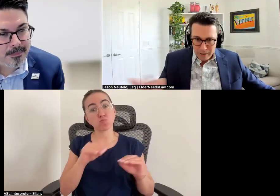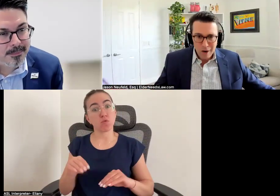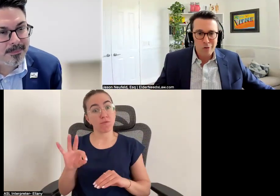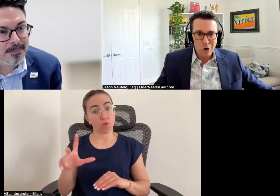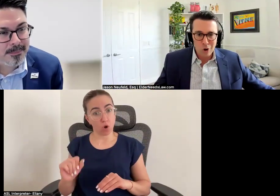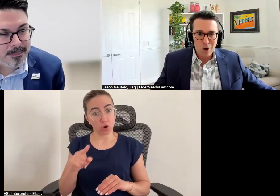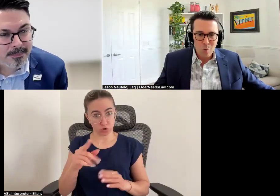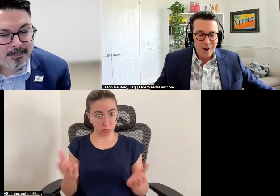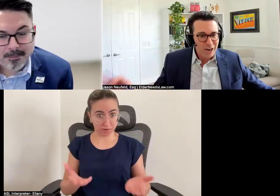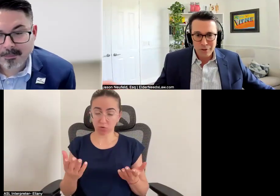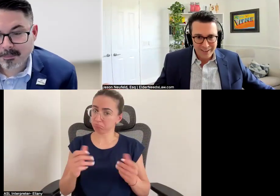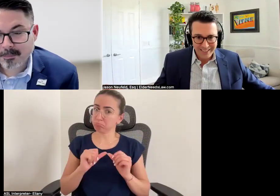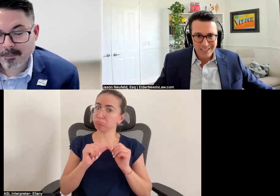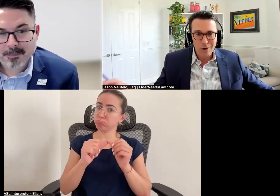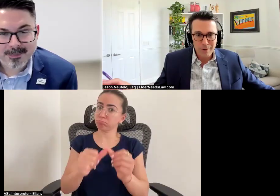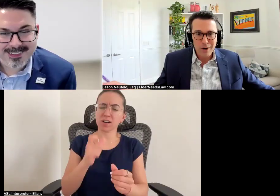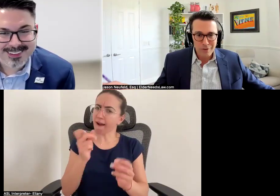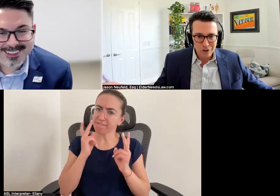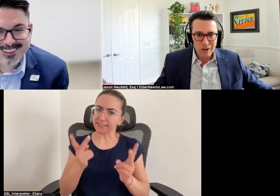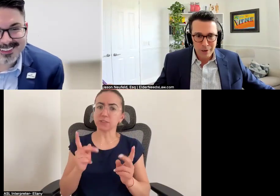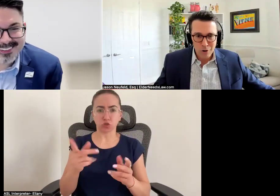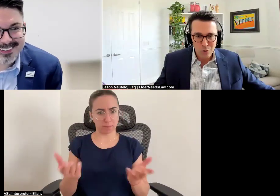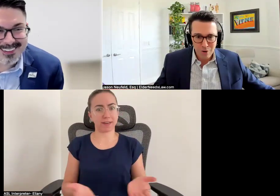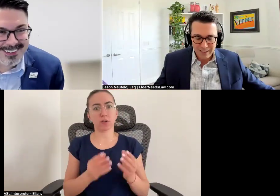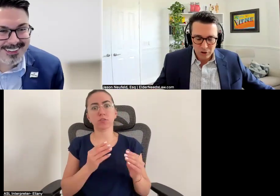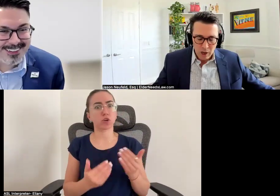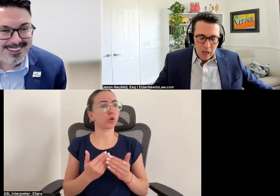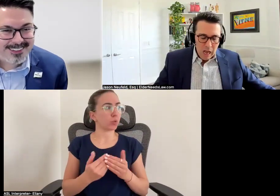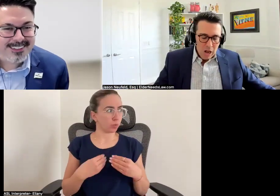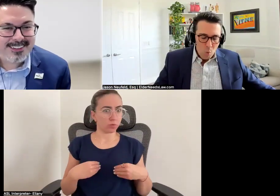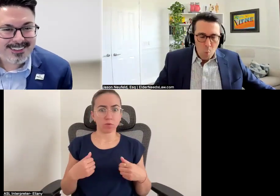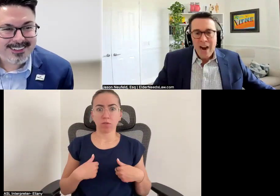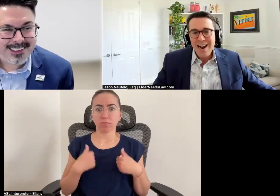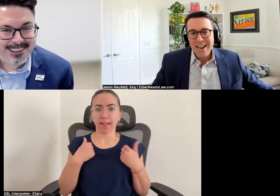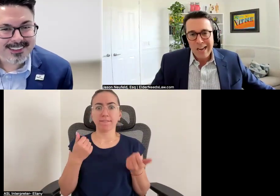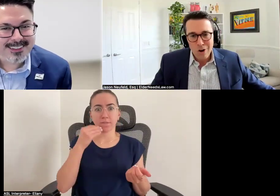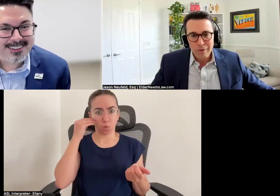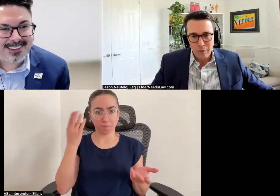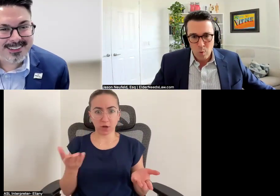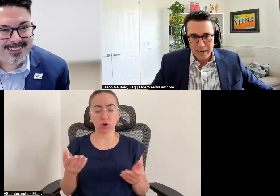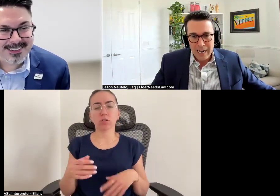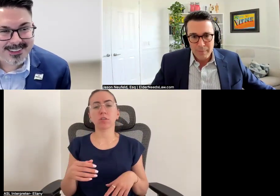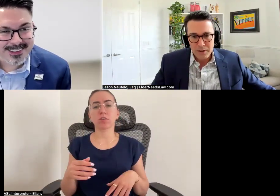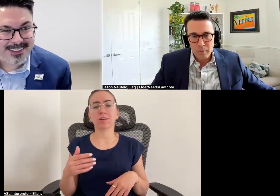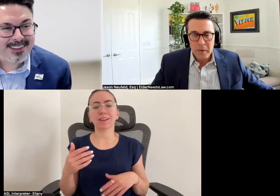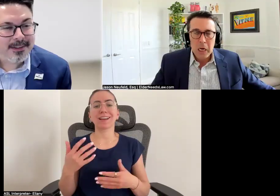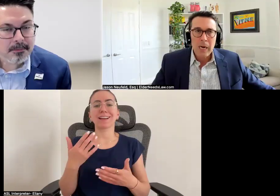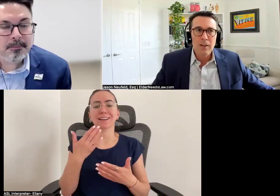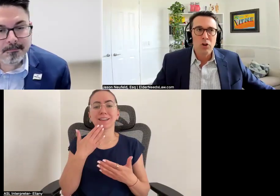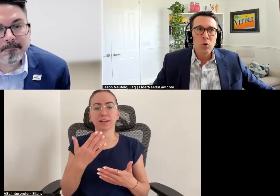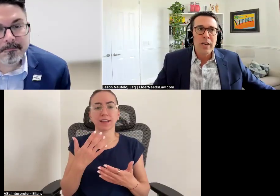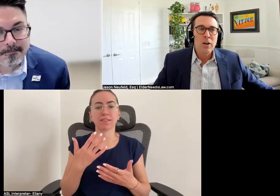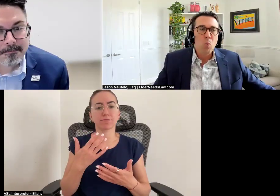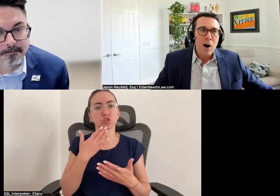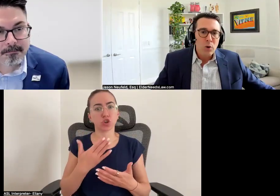you're going to be here for a good long while, you're not just visiting, but you're going to be here, this is going to be your new residence. Why not get good Florida documents?